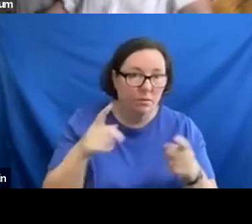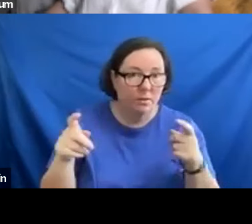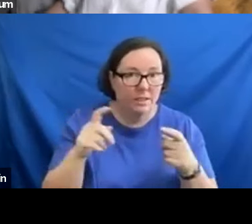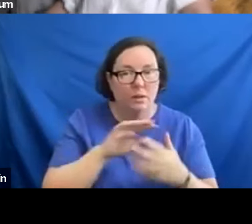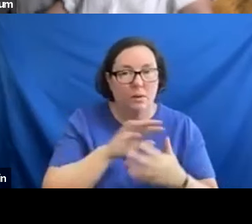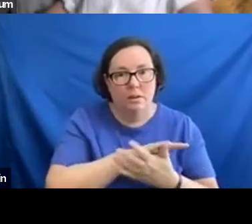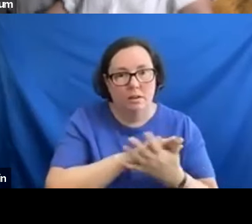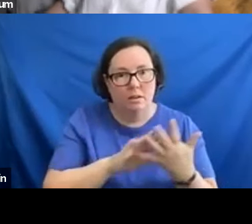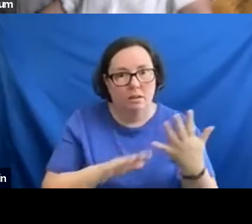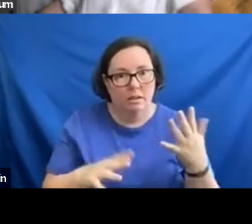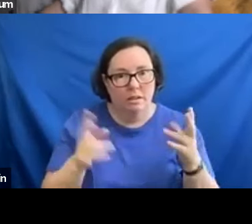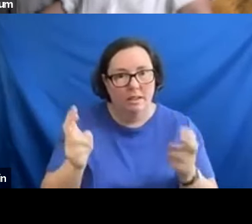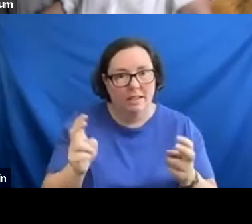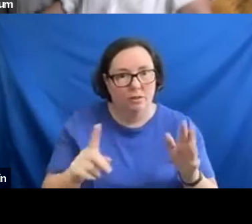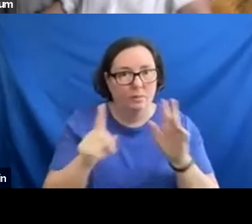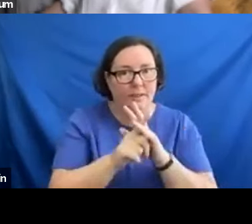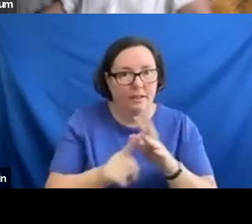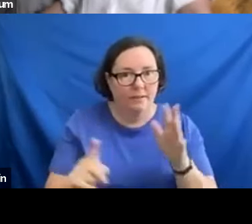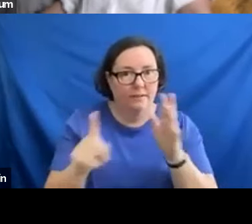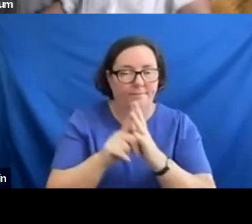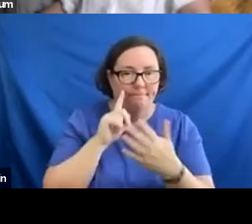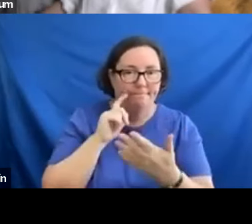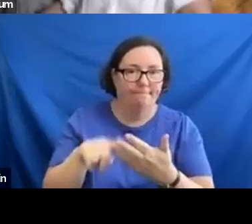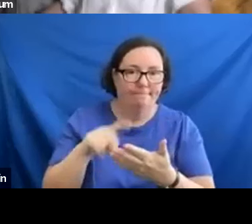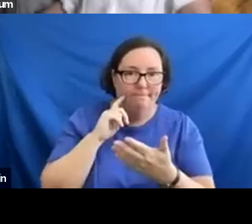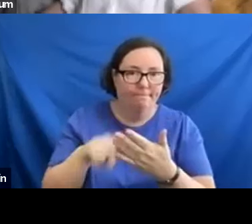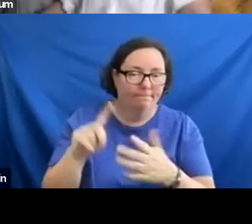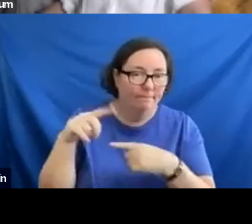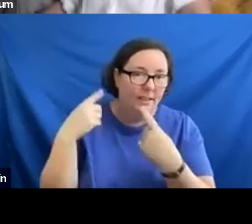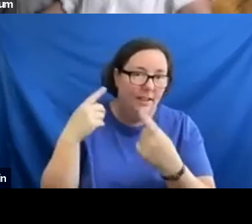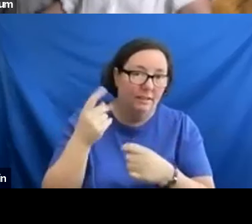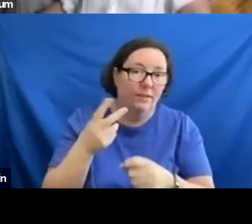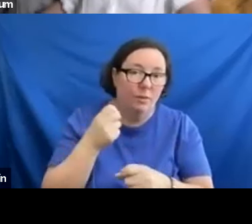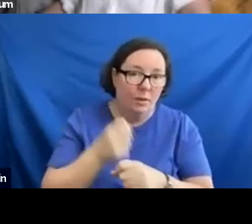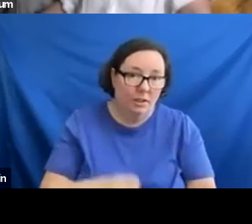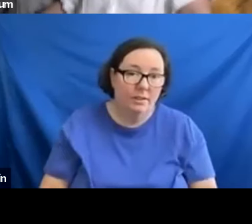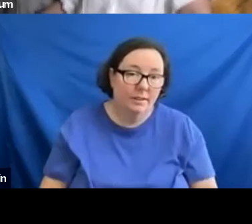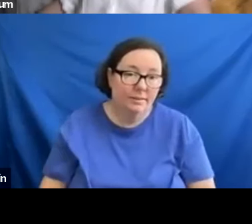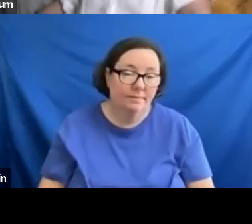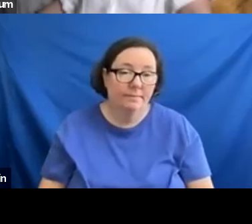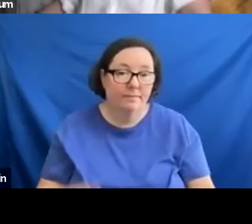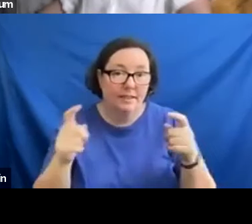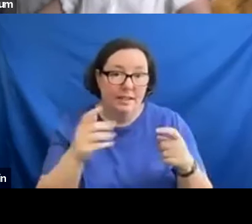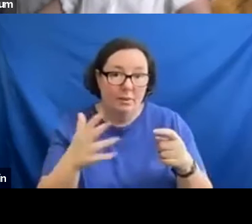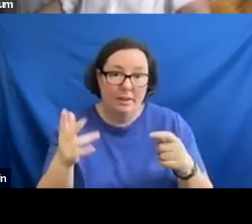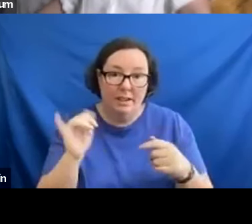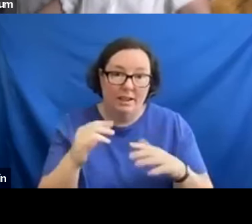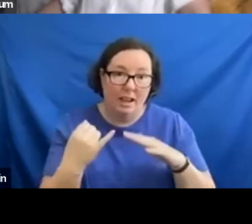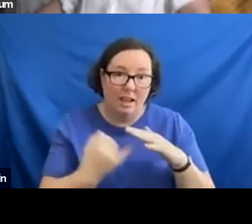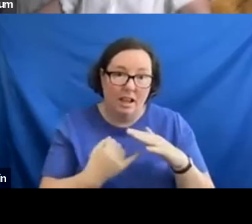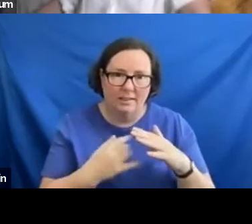of issues that have surfaced over the last few years, to deal with things like